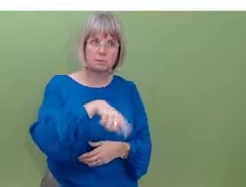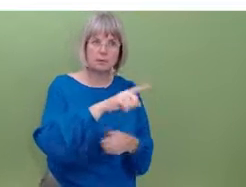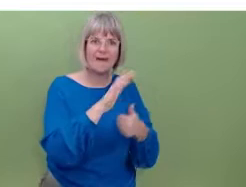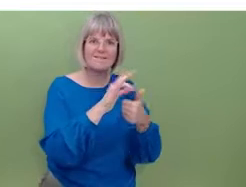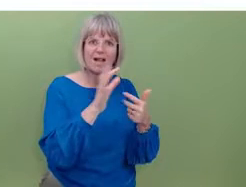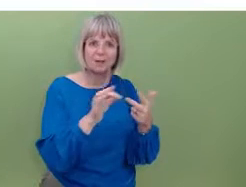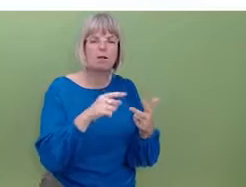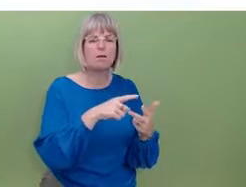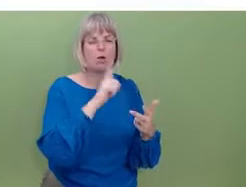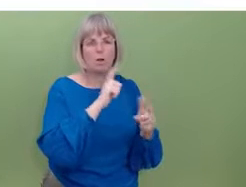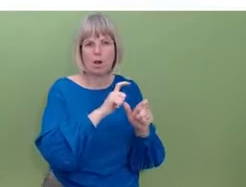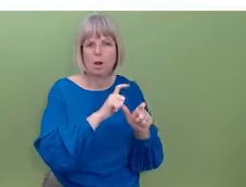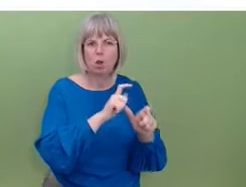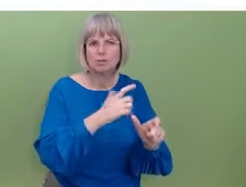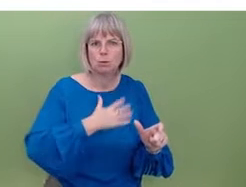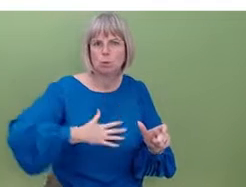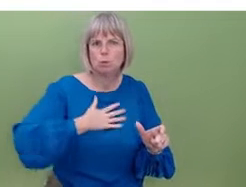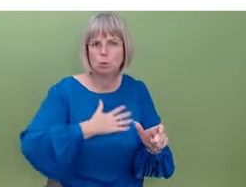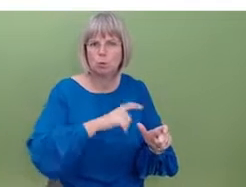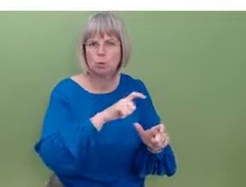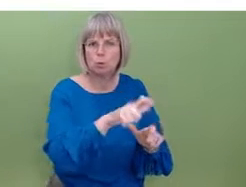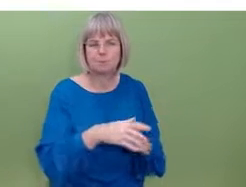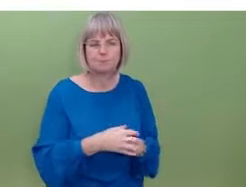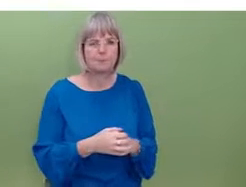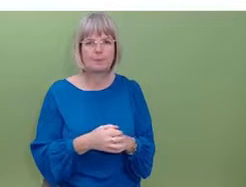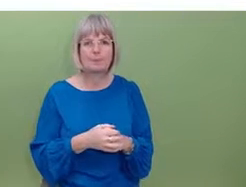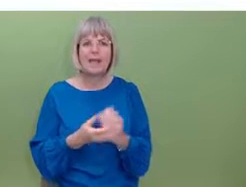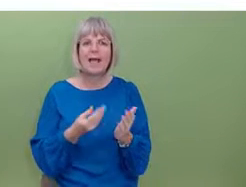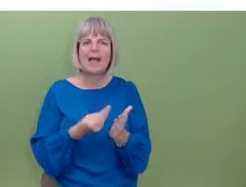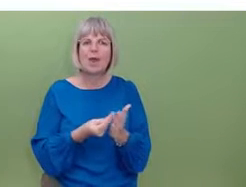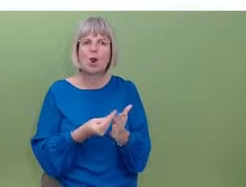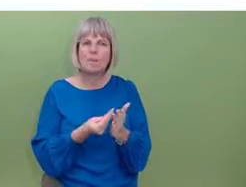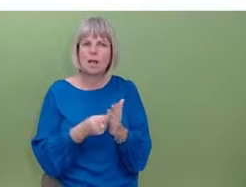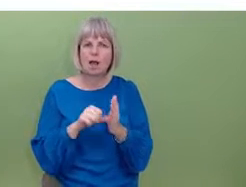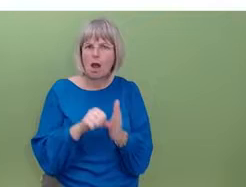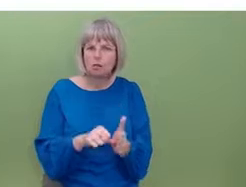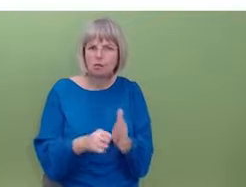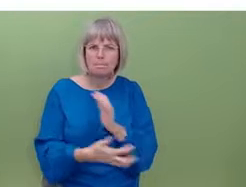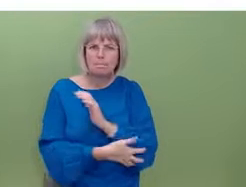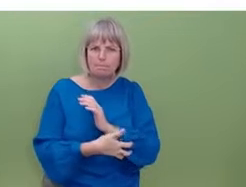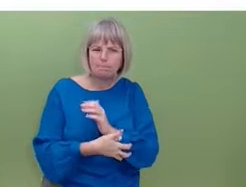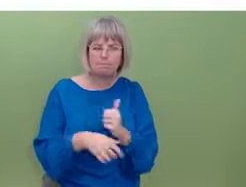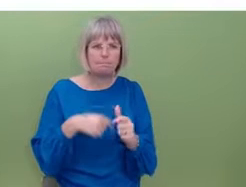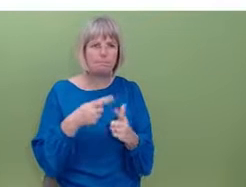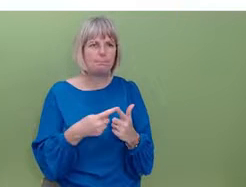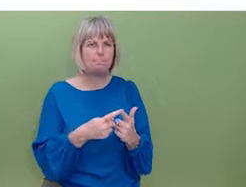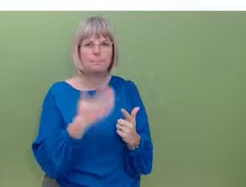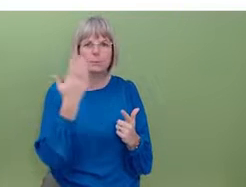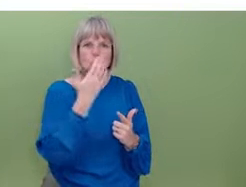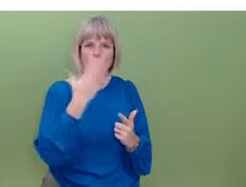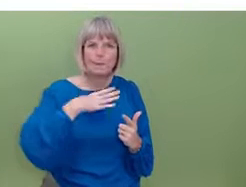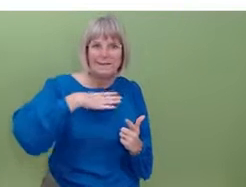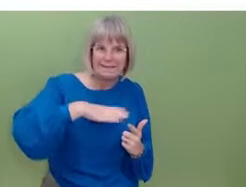Economic hardship, educational needs, parental stress, all these are very closely related risk